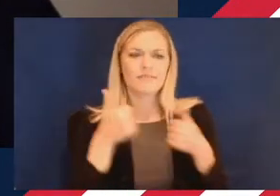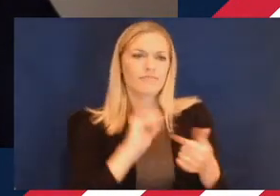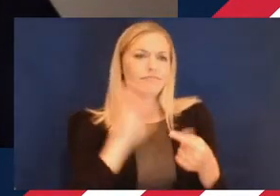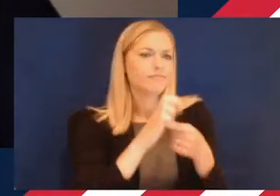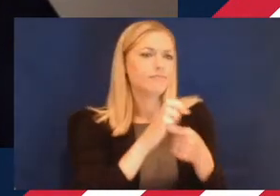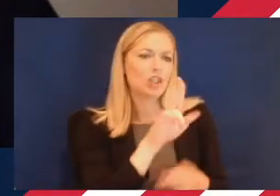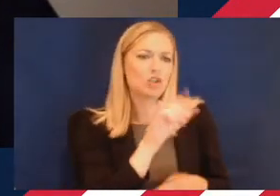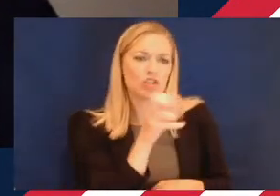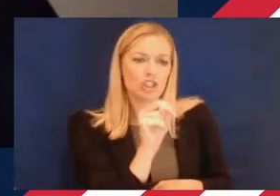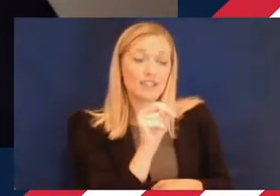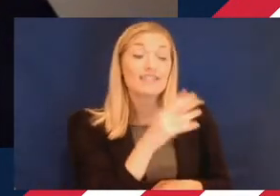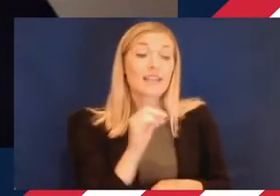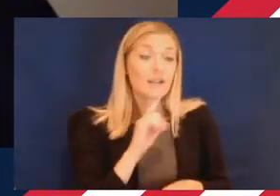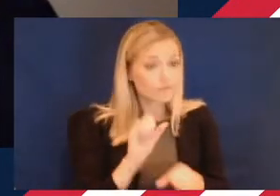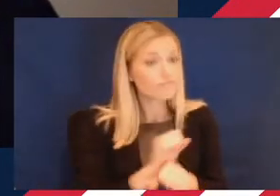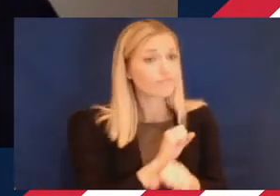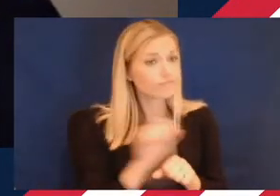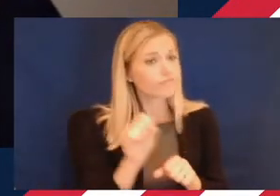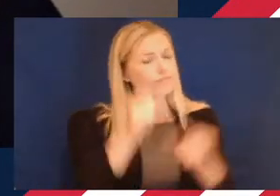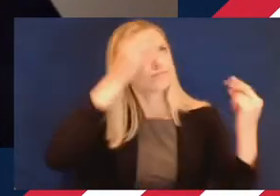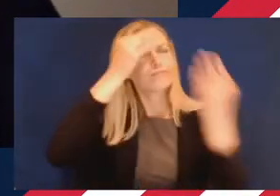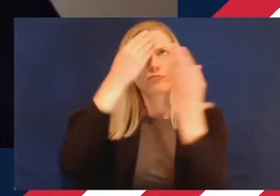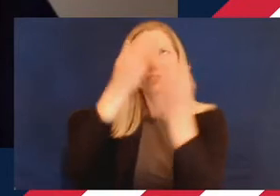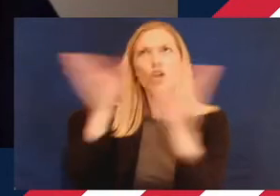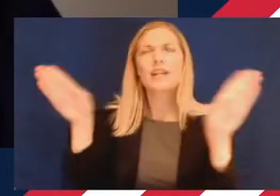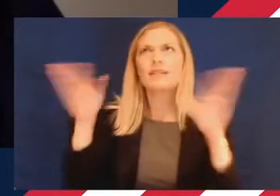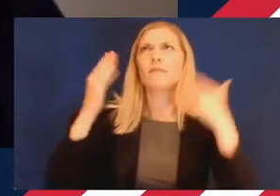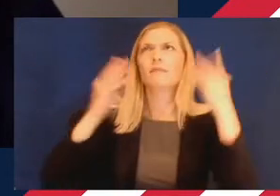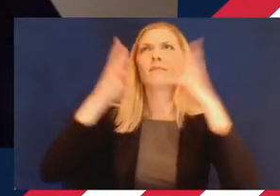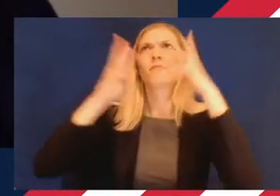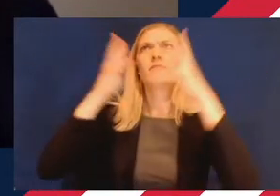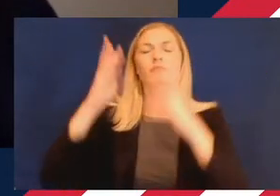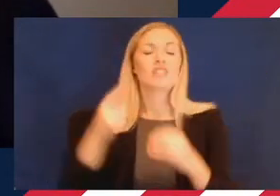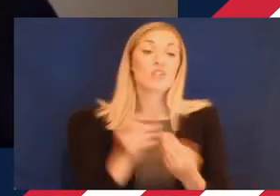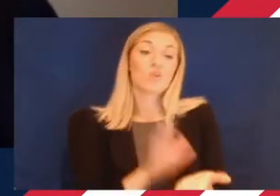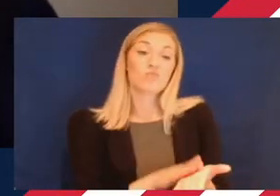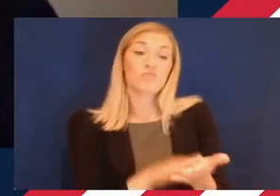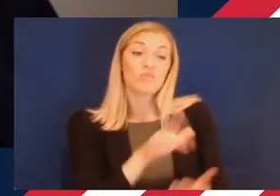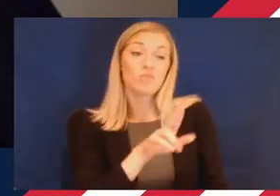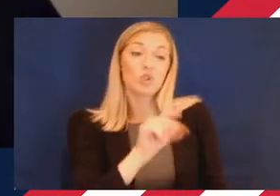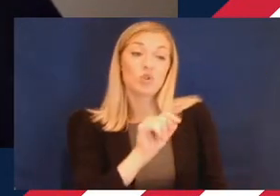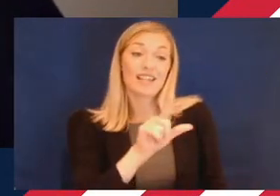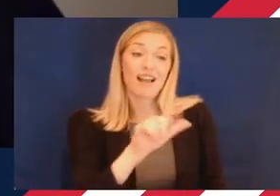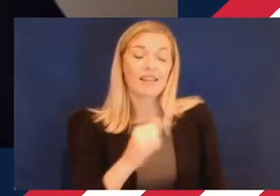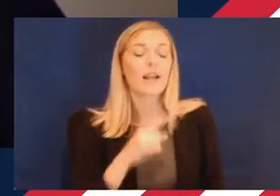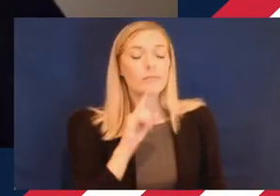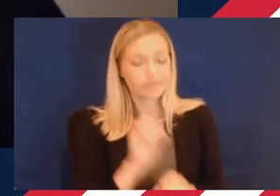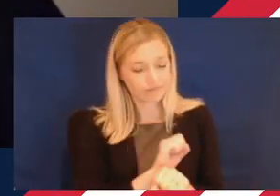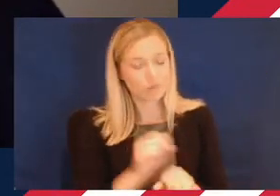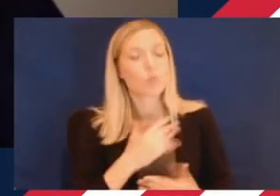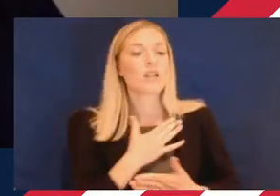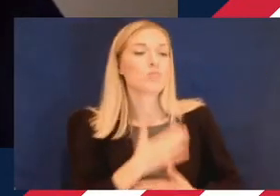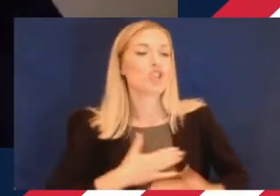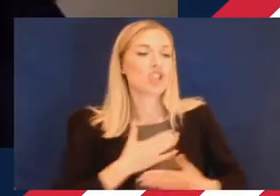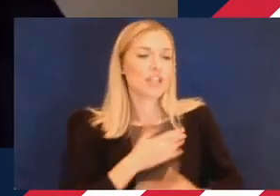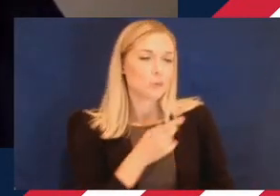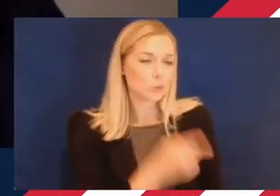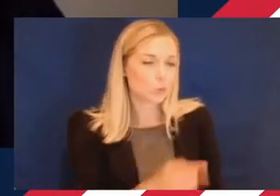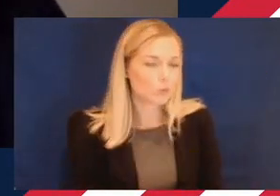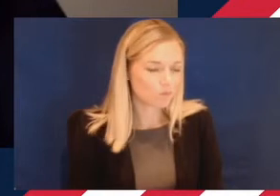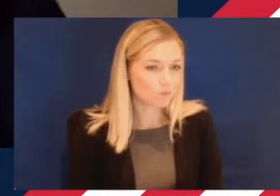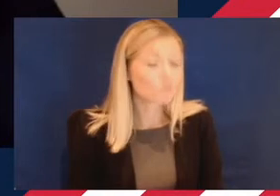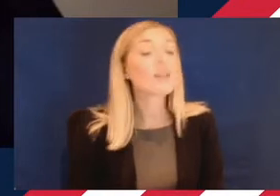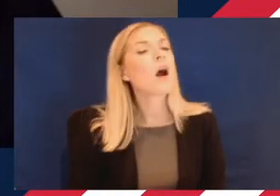truly progressive unions. So shout out to UTLA, we really appreciate you. In your